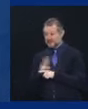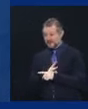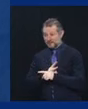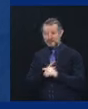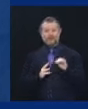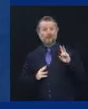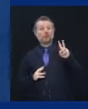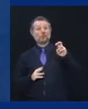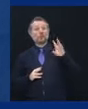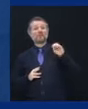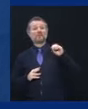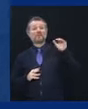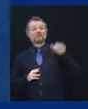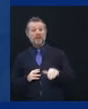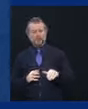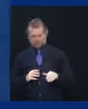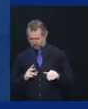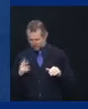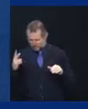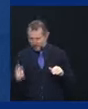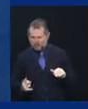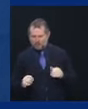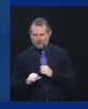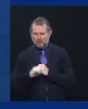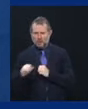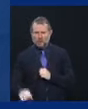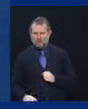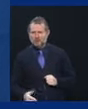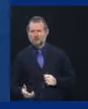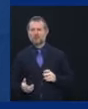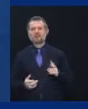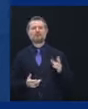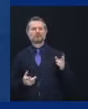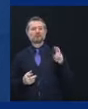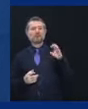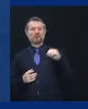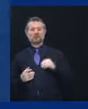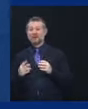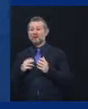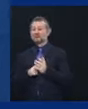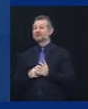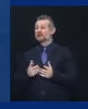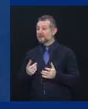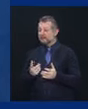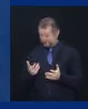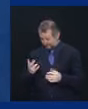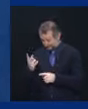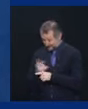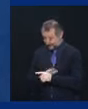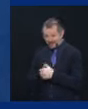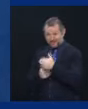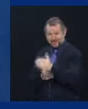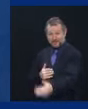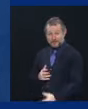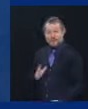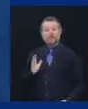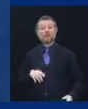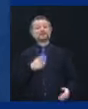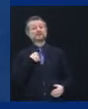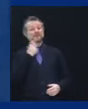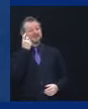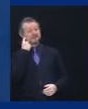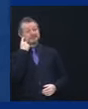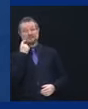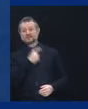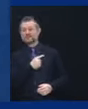receive 250, which is what we're receiving now, it's going to take 7 months. We just received the allocation number for